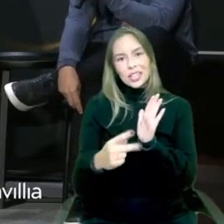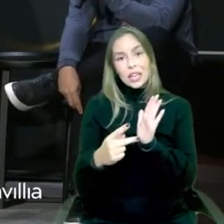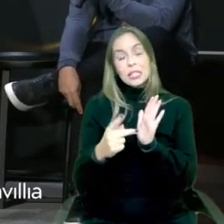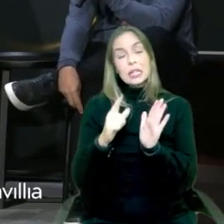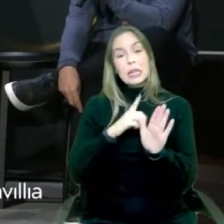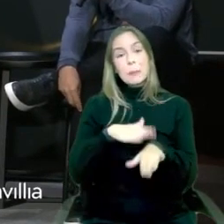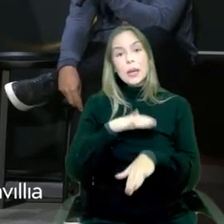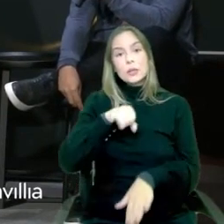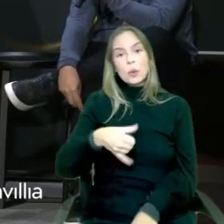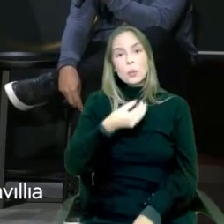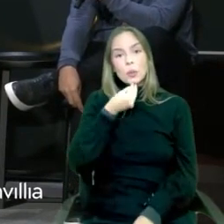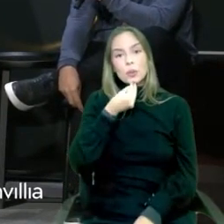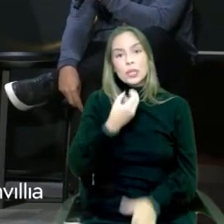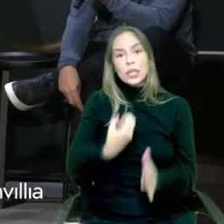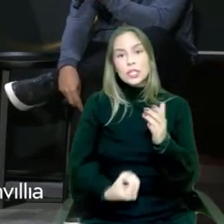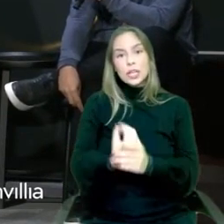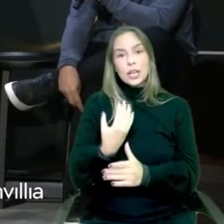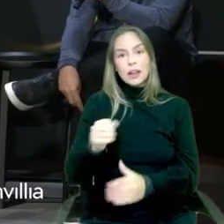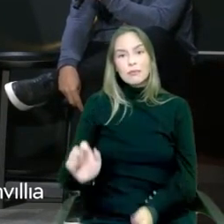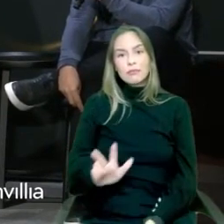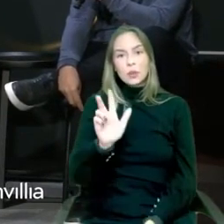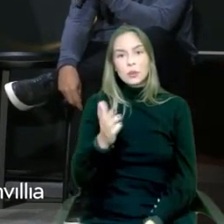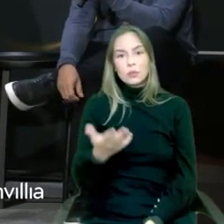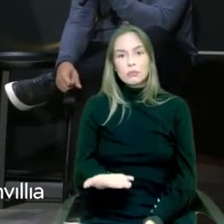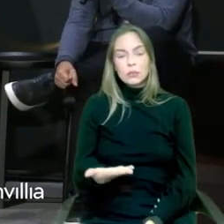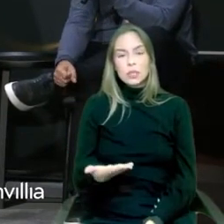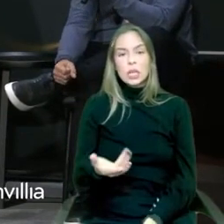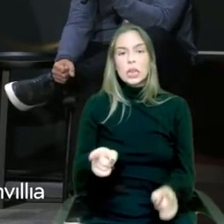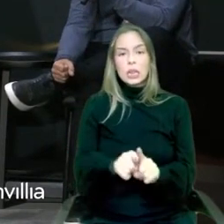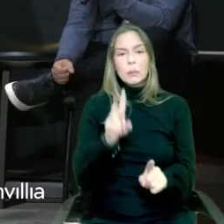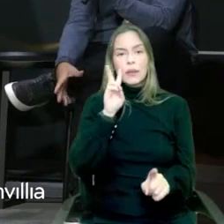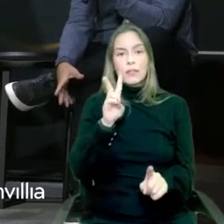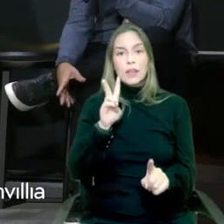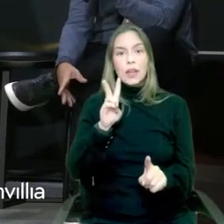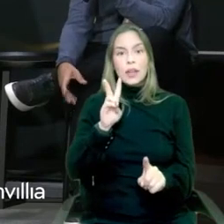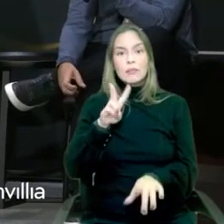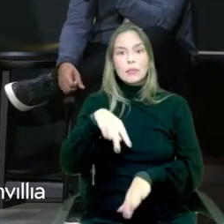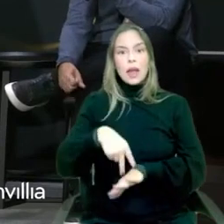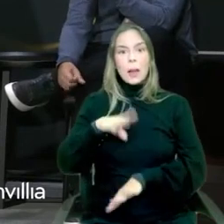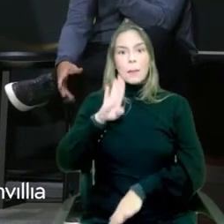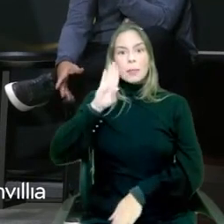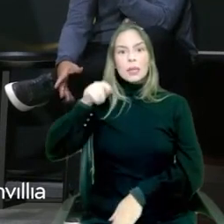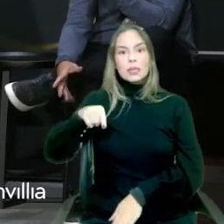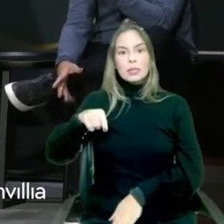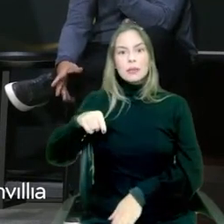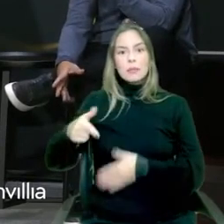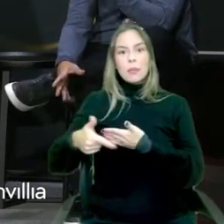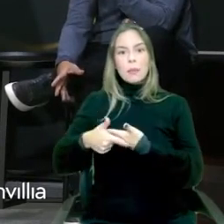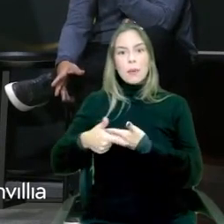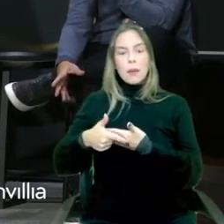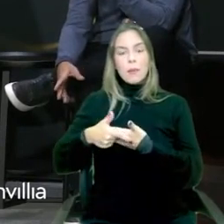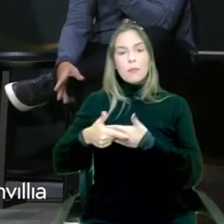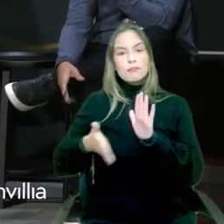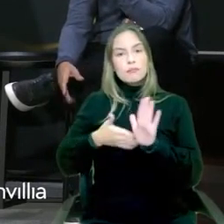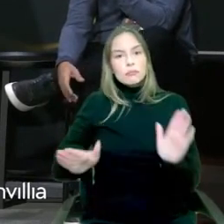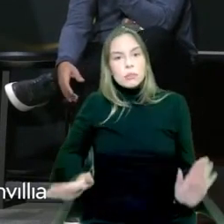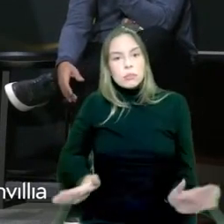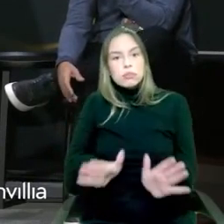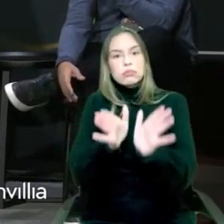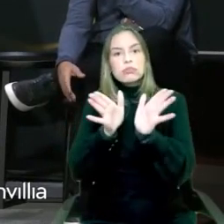value and to see the protagonist and being more propositive around that this point of